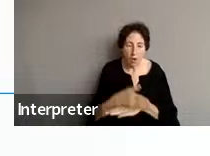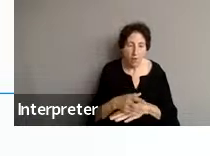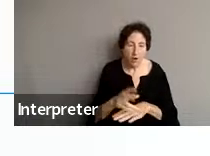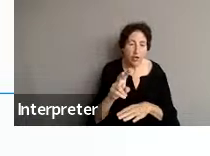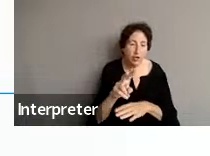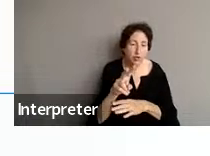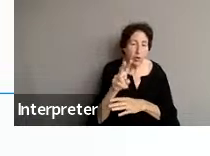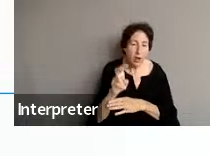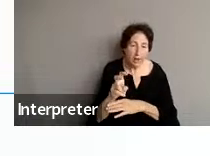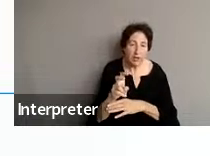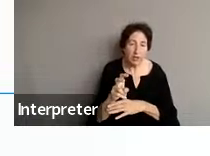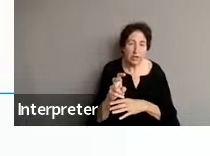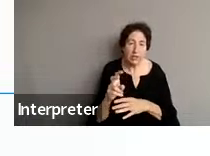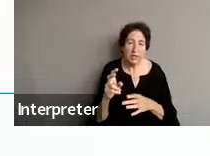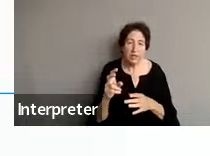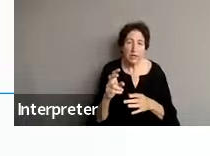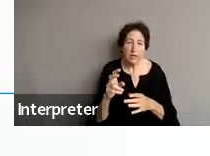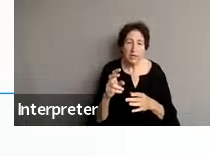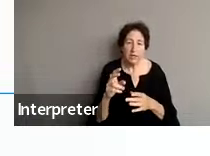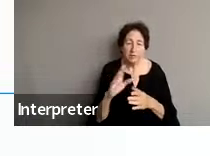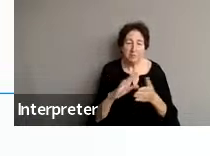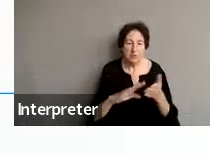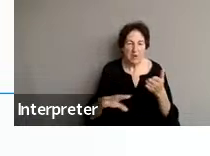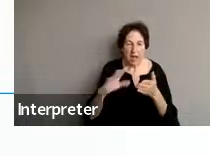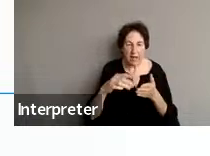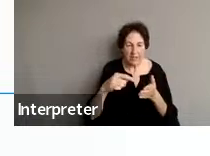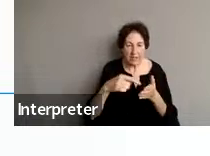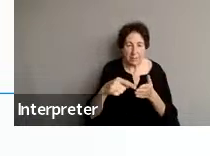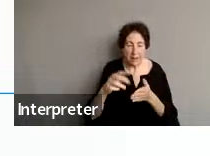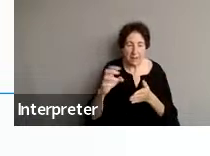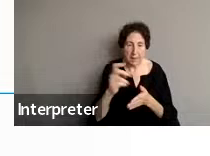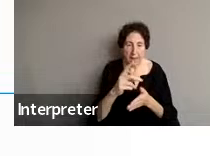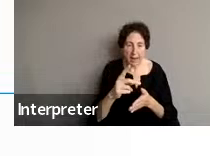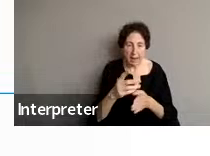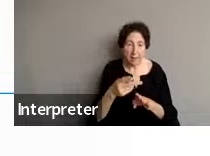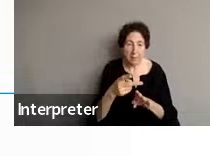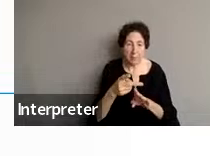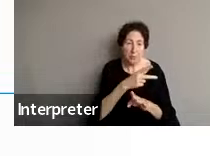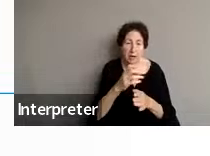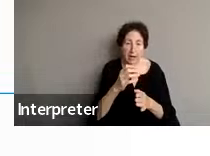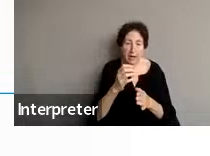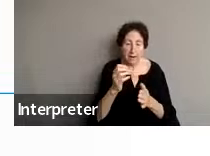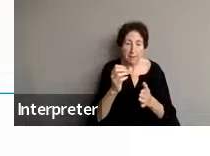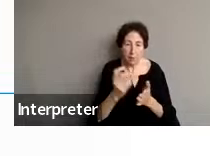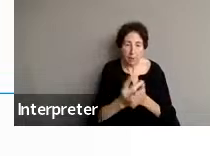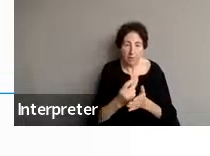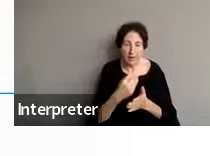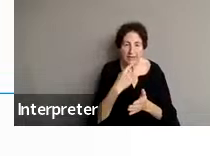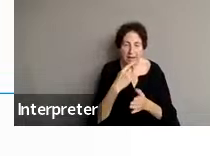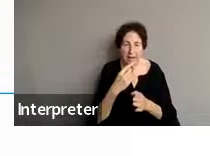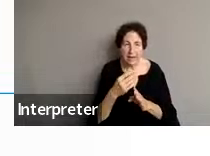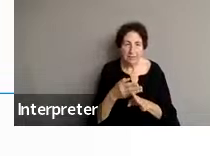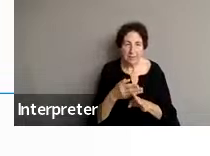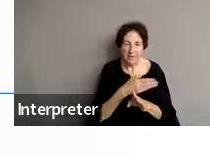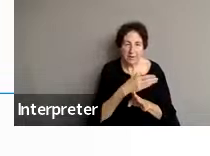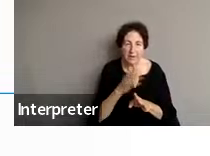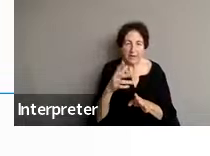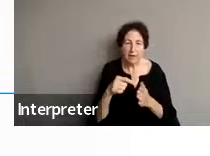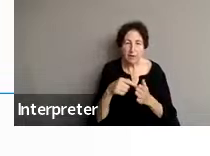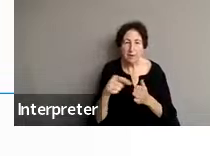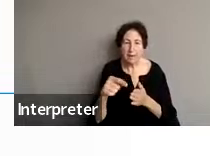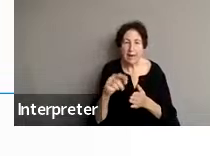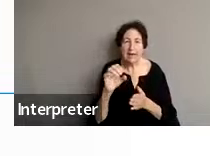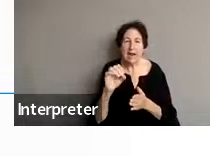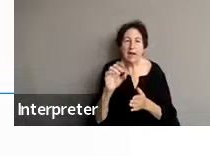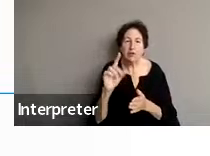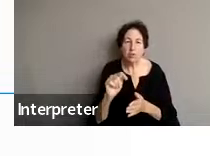at this point tuition reimbursement applications pre-approved. And I say pre-approved because those will be paid out in